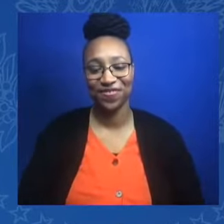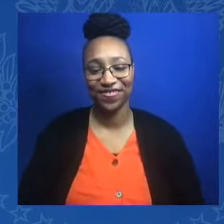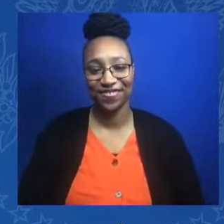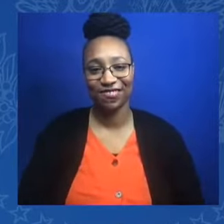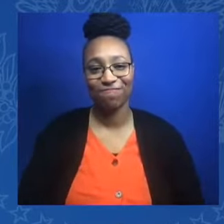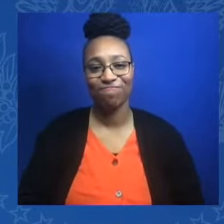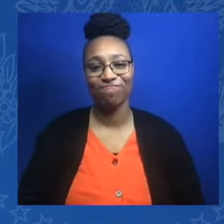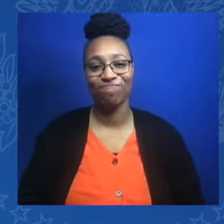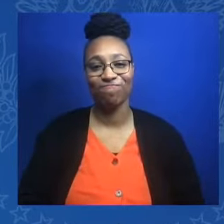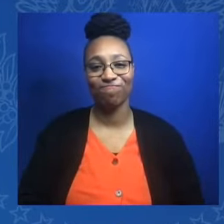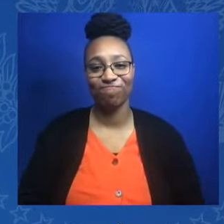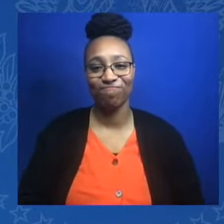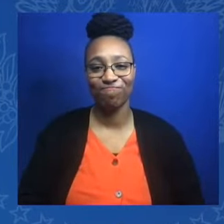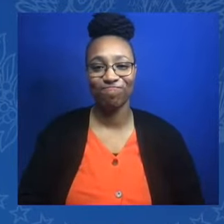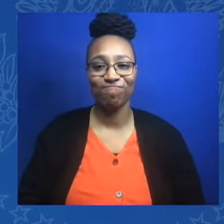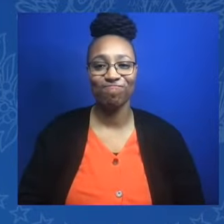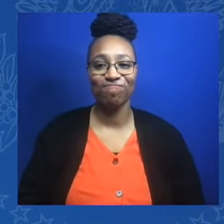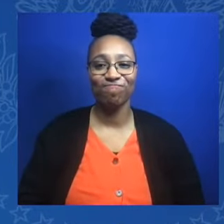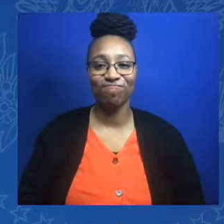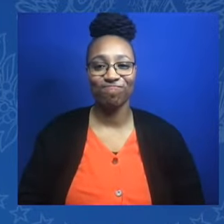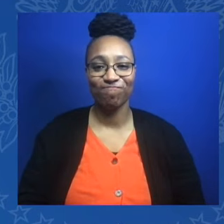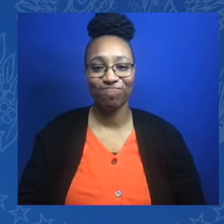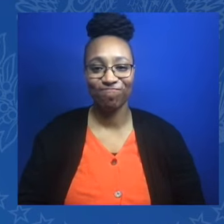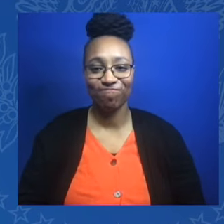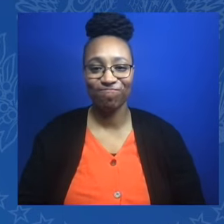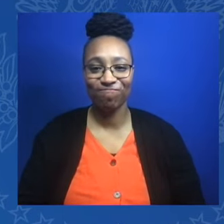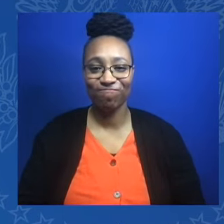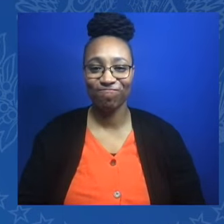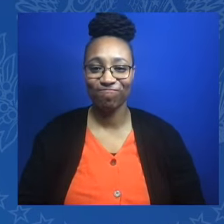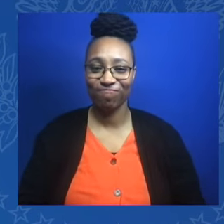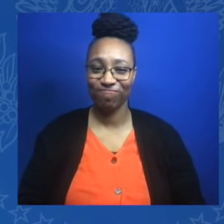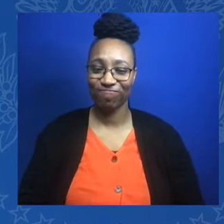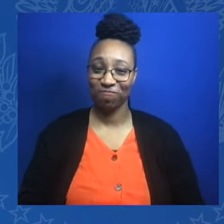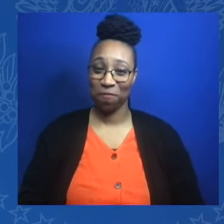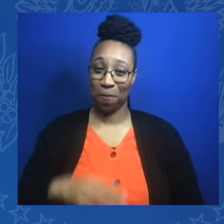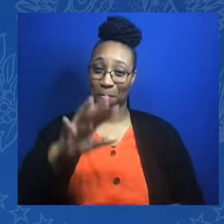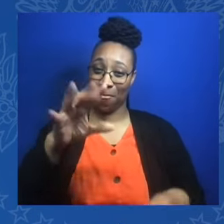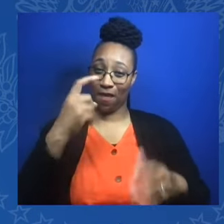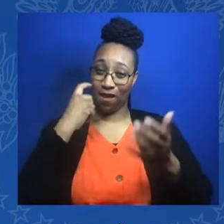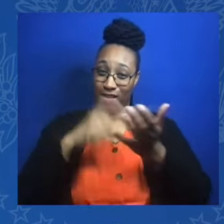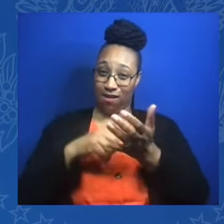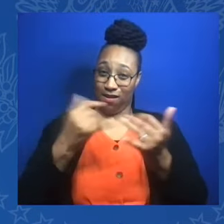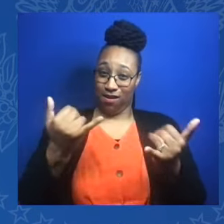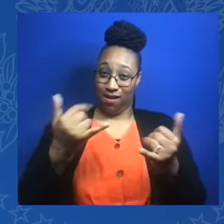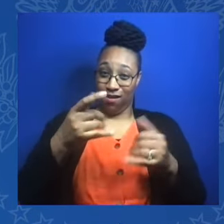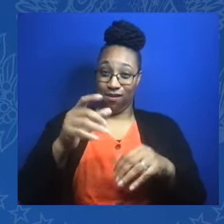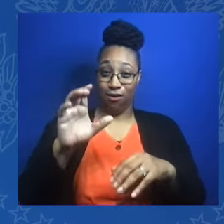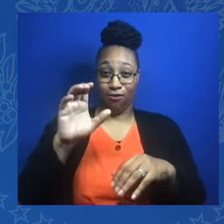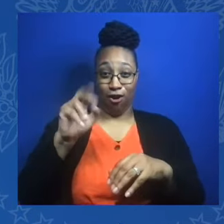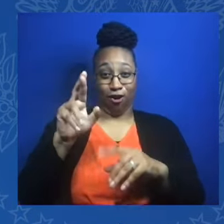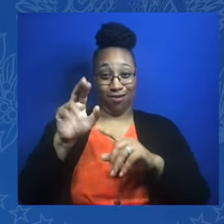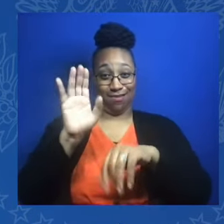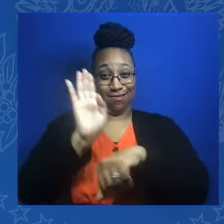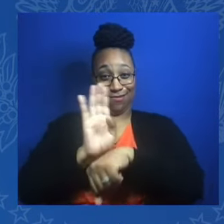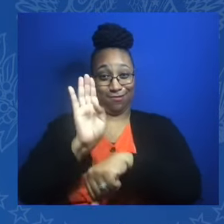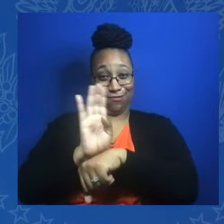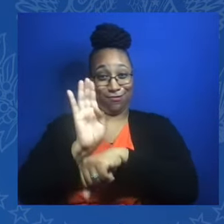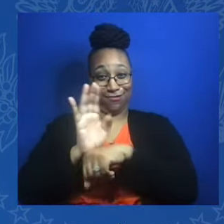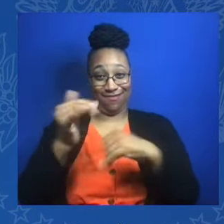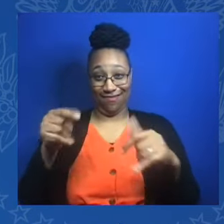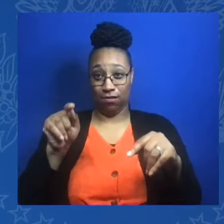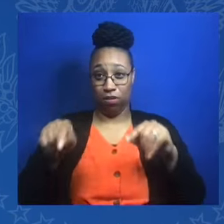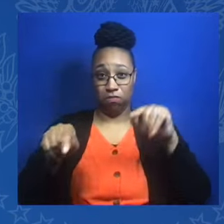Recognizing how interconnected our auto industries are and our workers are. I am the most